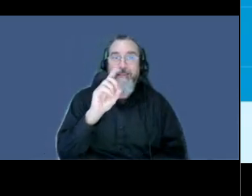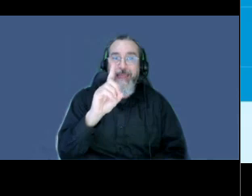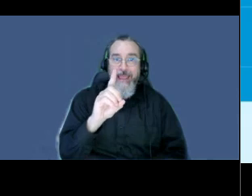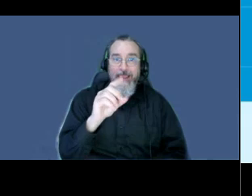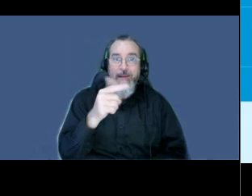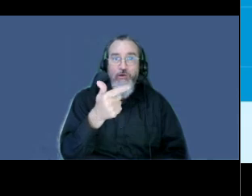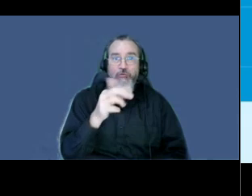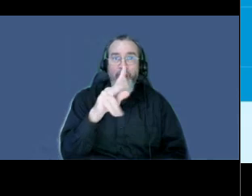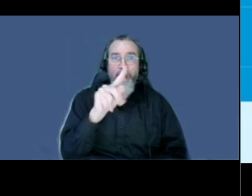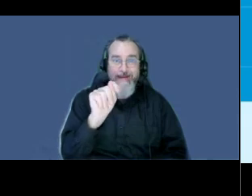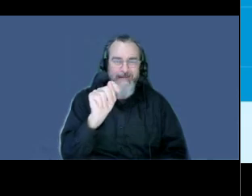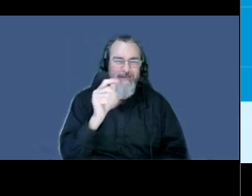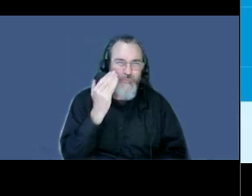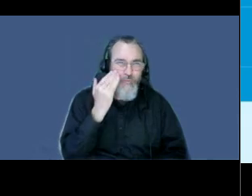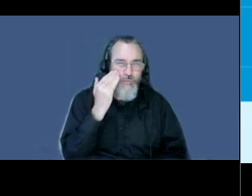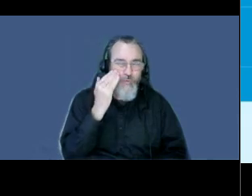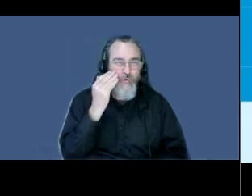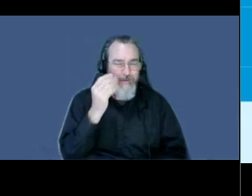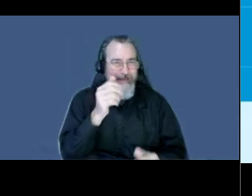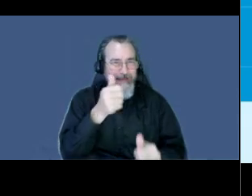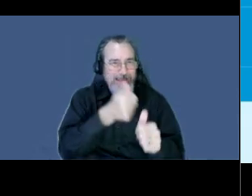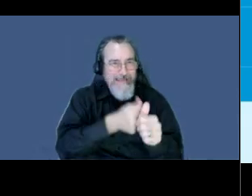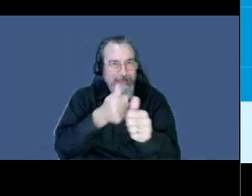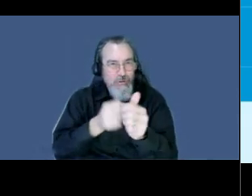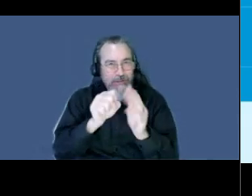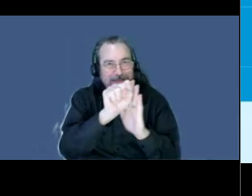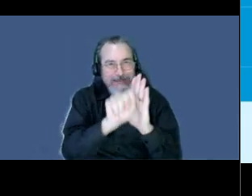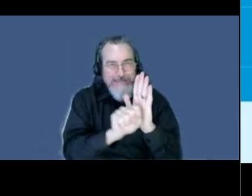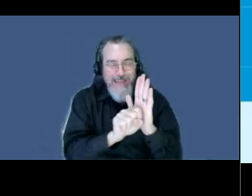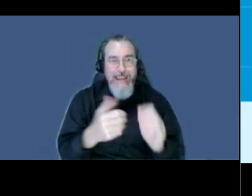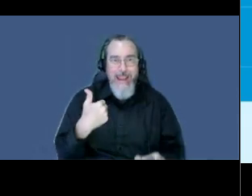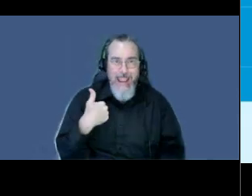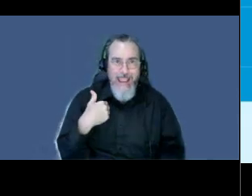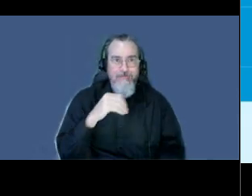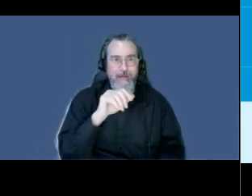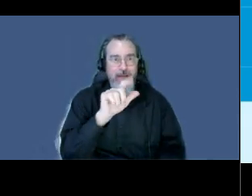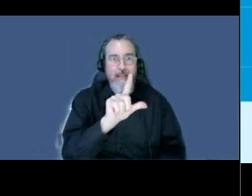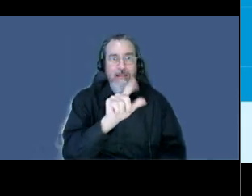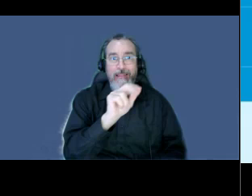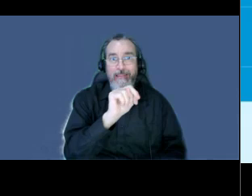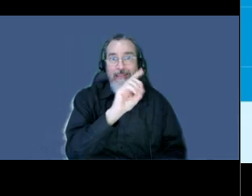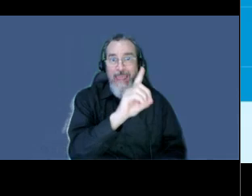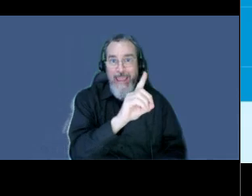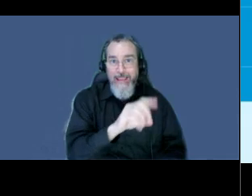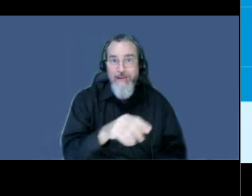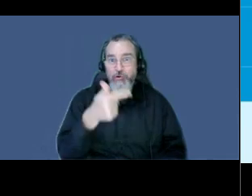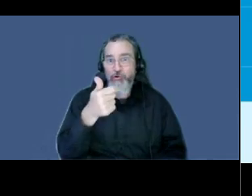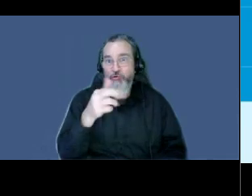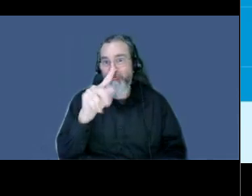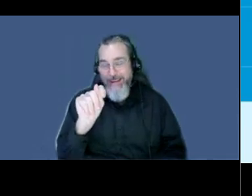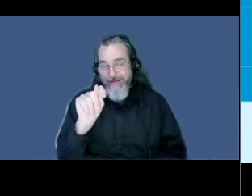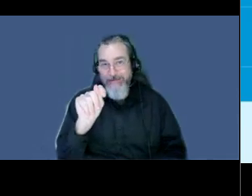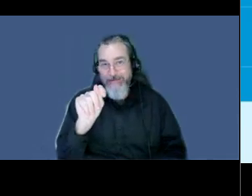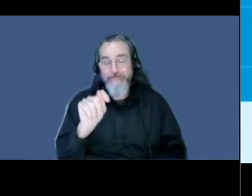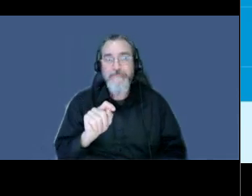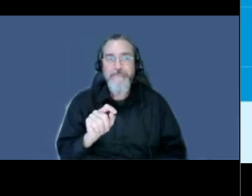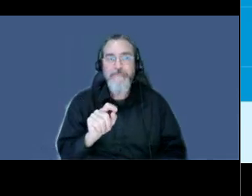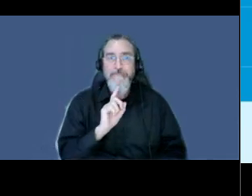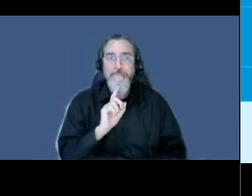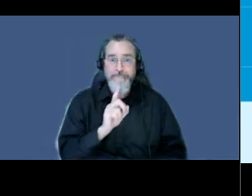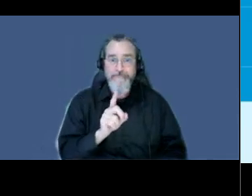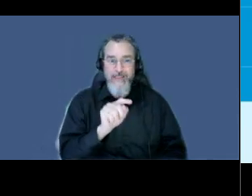states has a land grant institution within it. And the core of